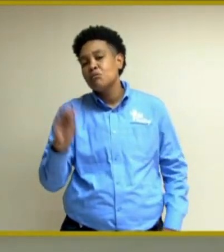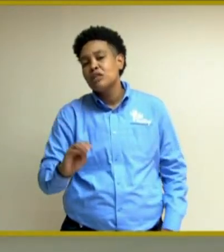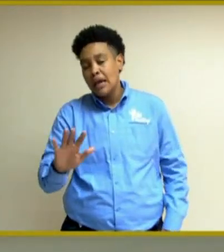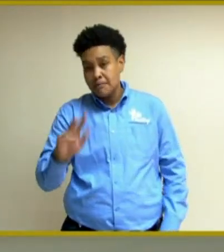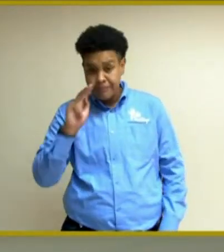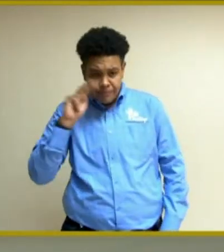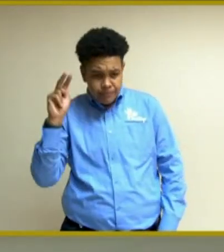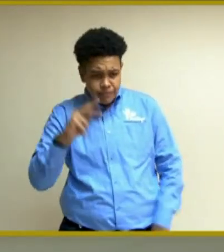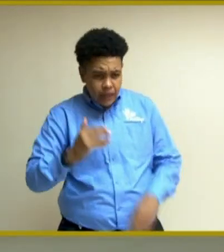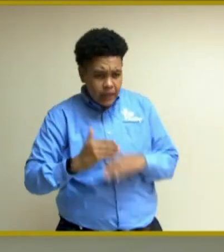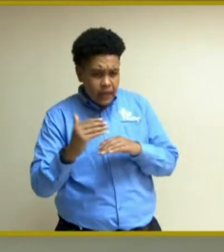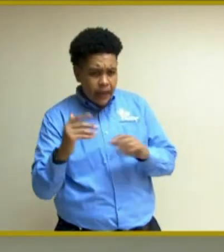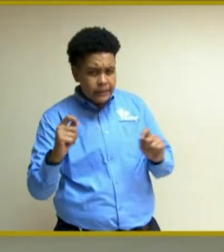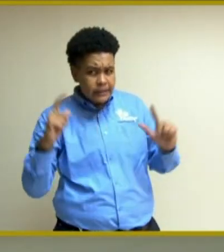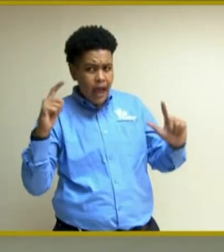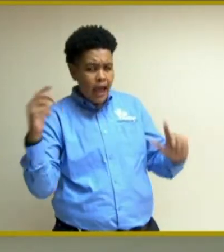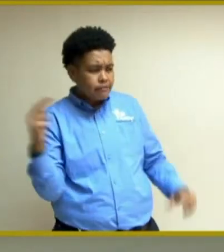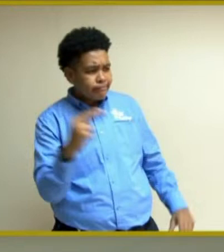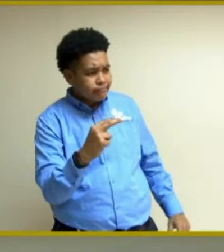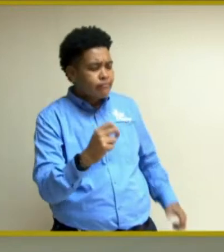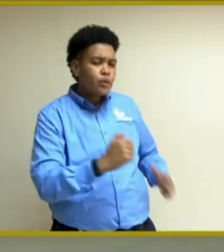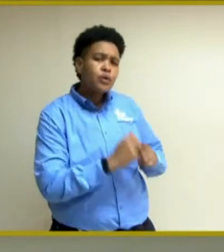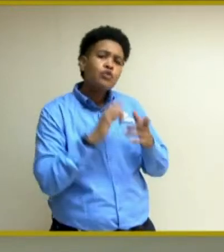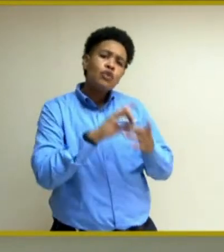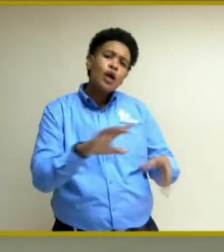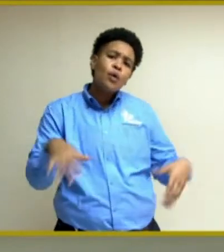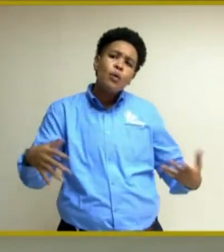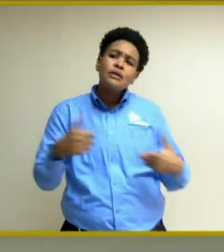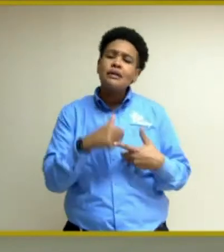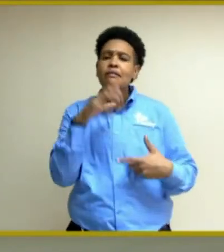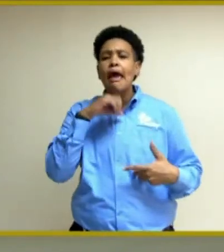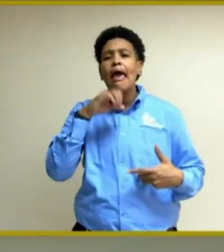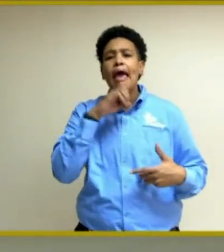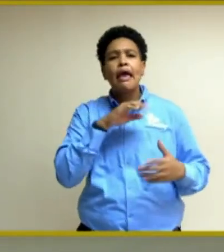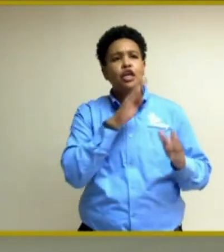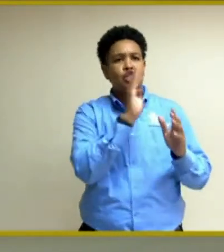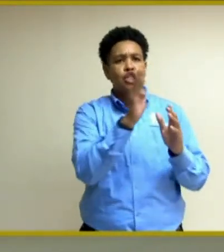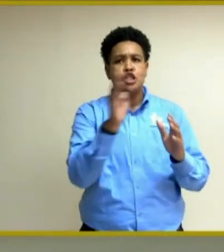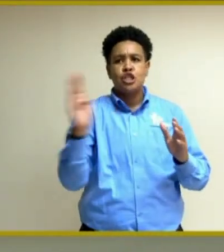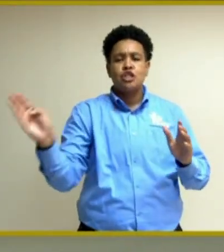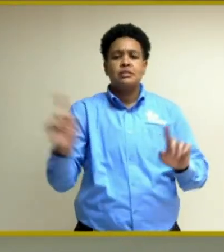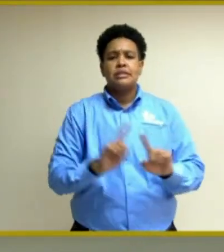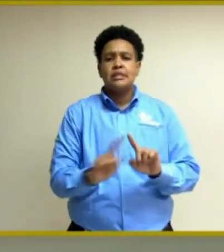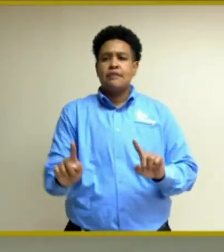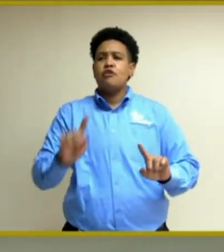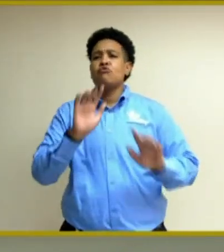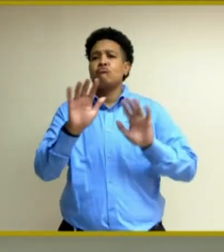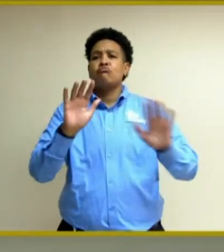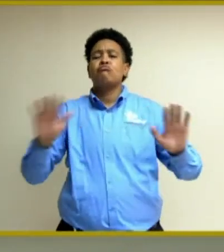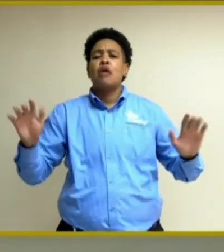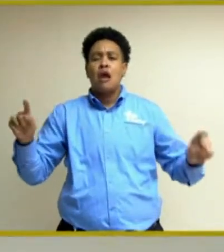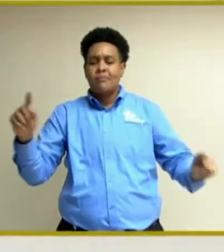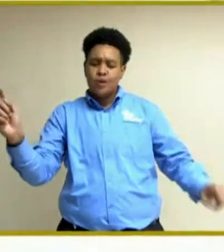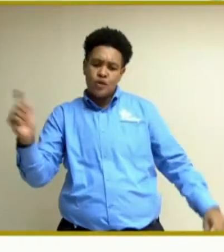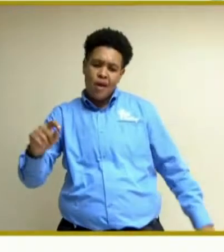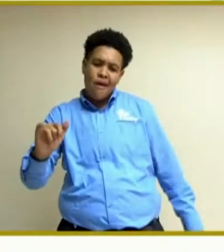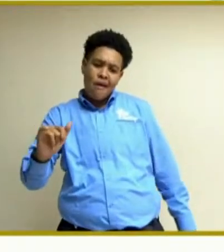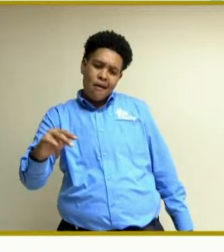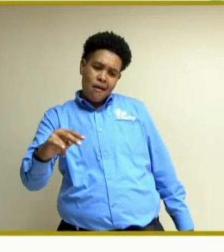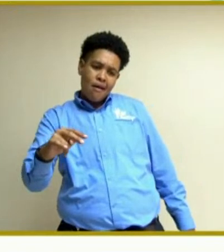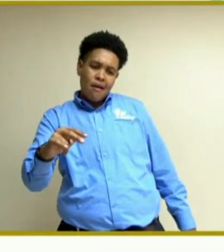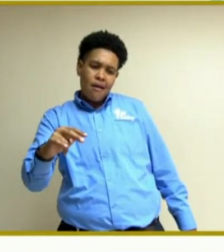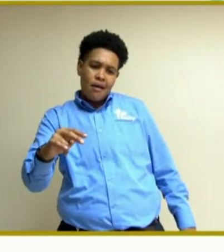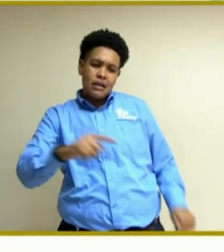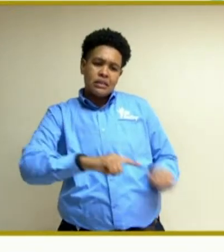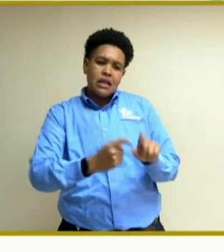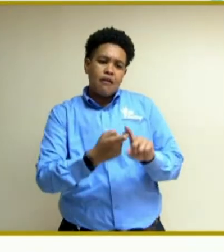look on the next slide, with respect to the age distribution, if you note, starting from